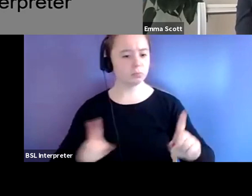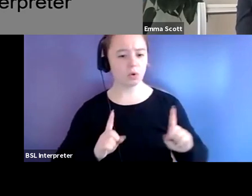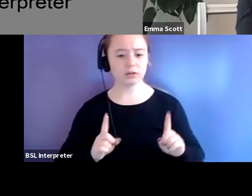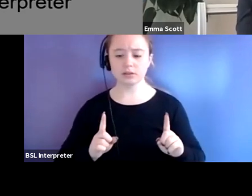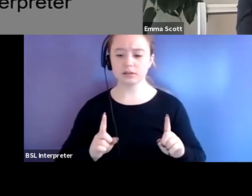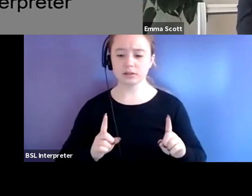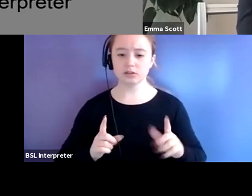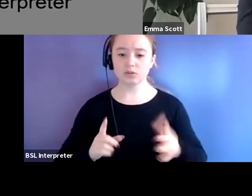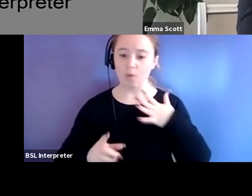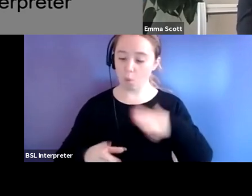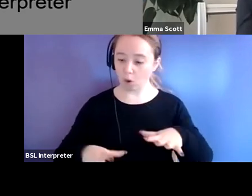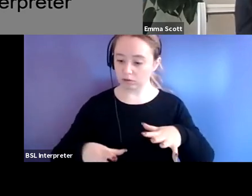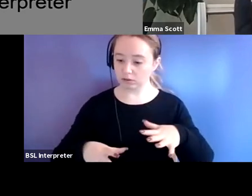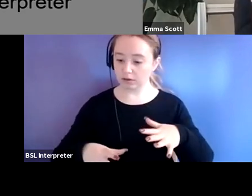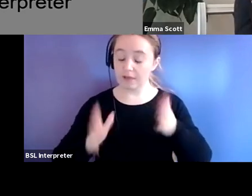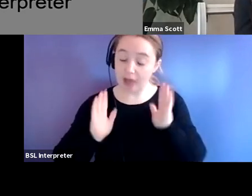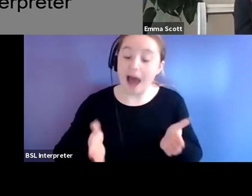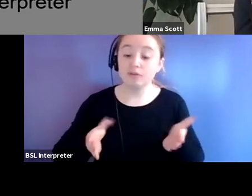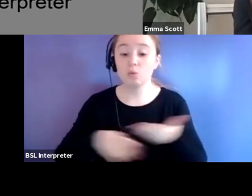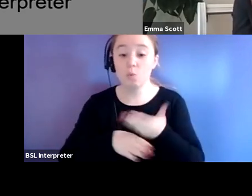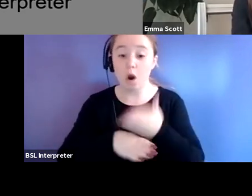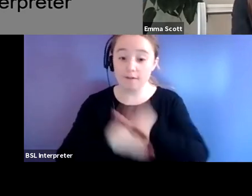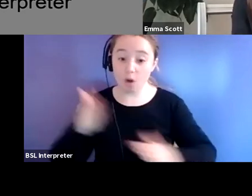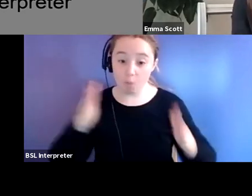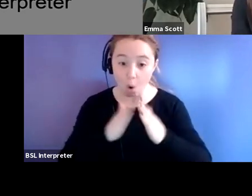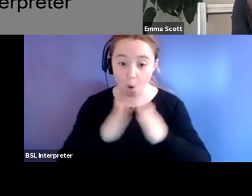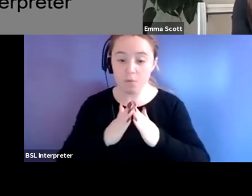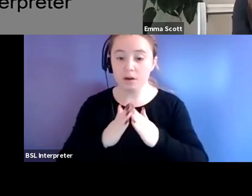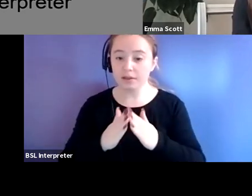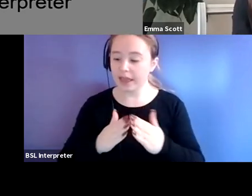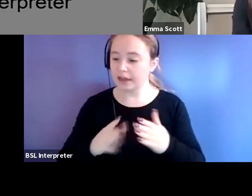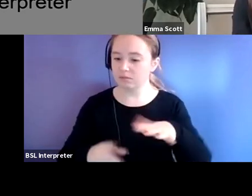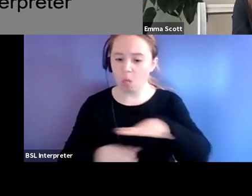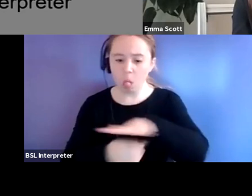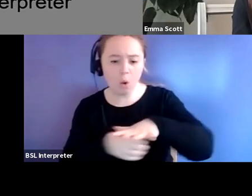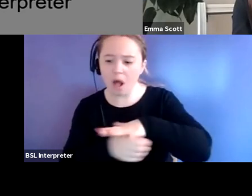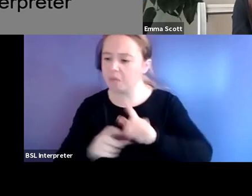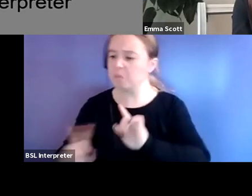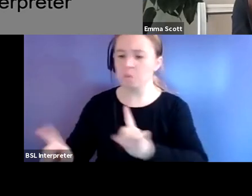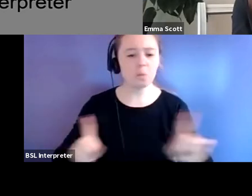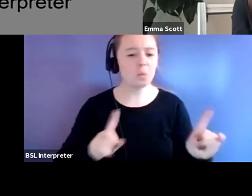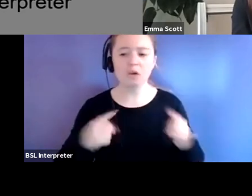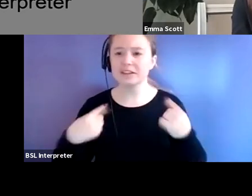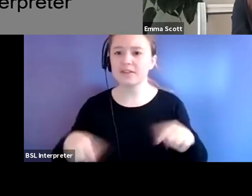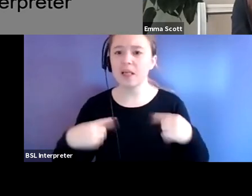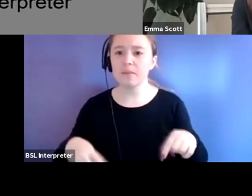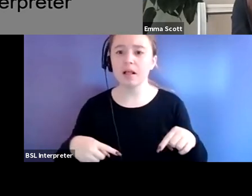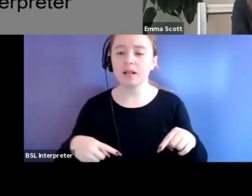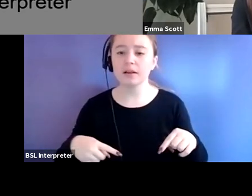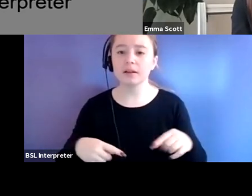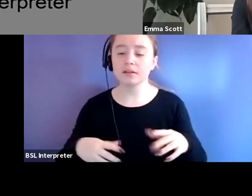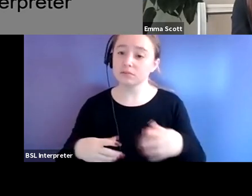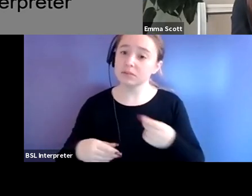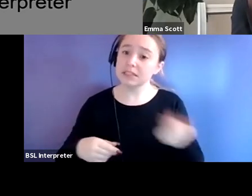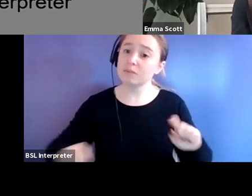going to start working locally, working from home more, then obviously that throws up challenges about the places that we live in